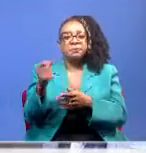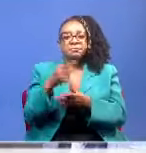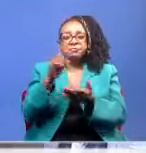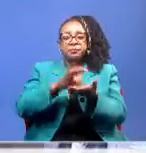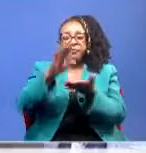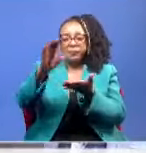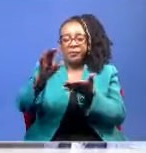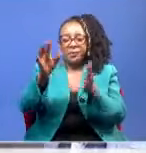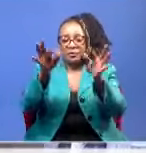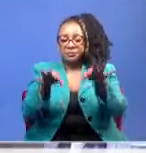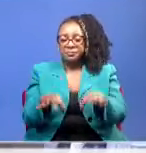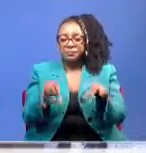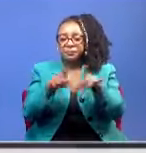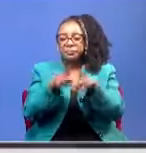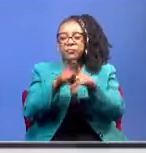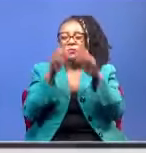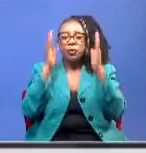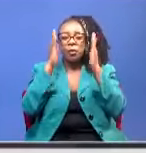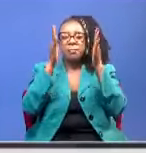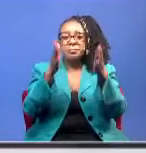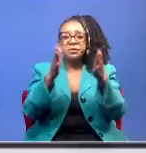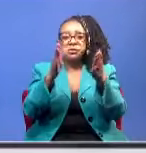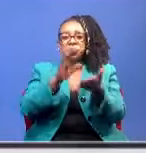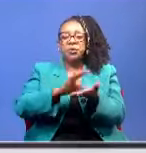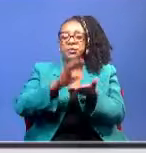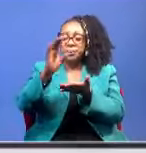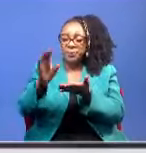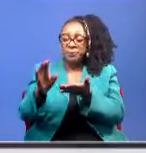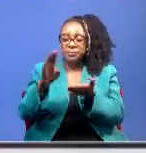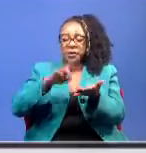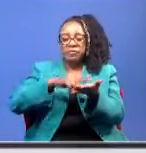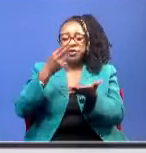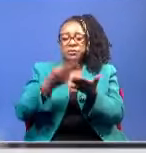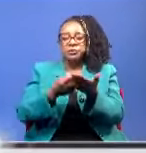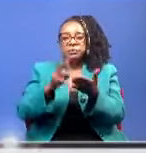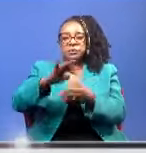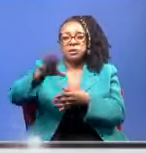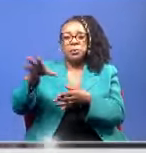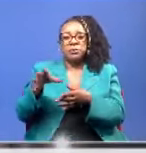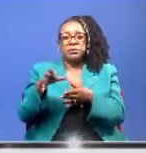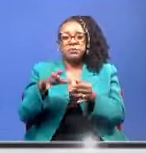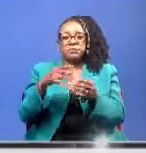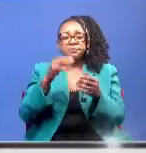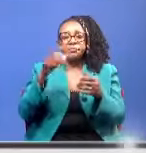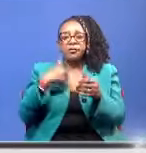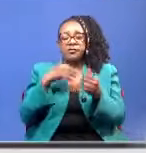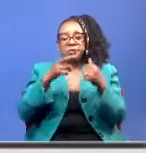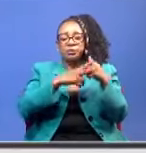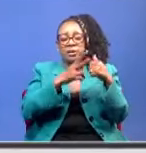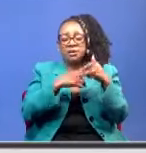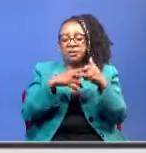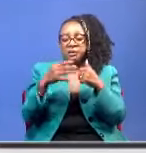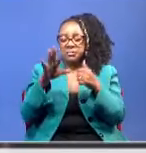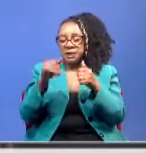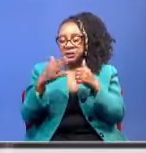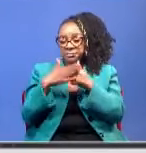Treasury has also committed to the release of revenue to the counties covering July and August by